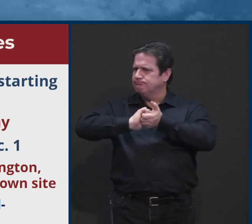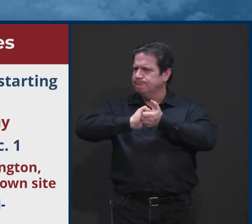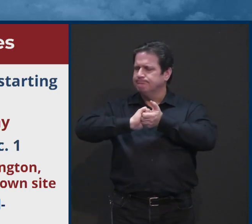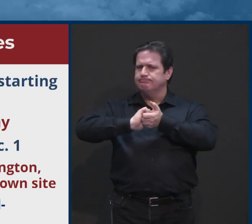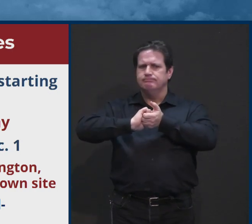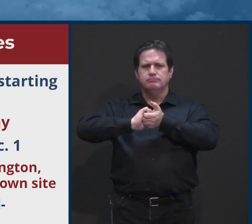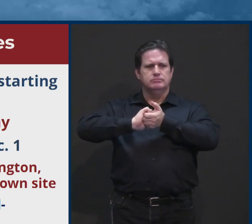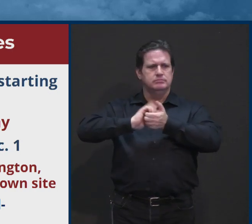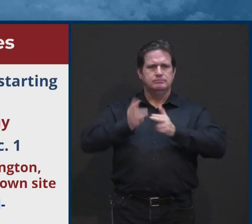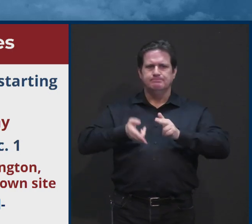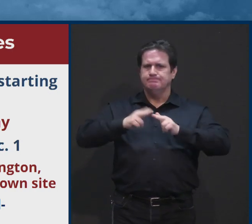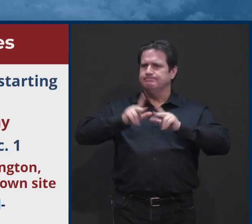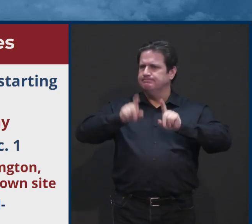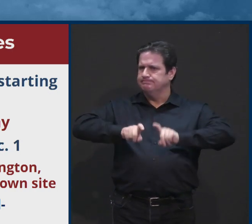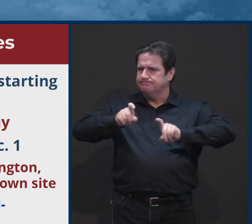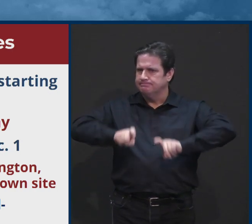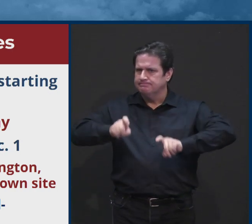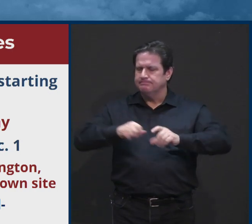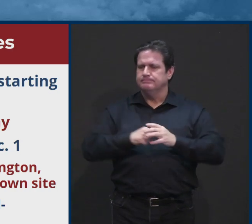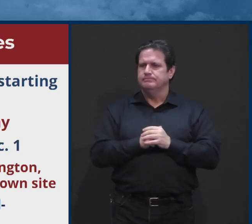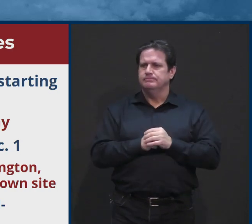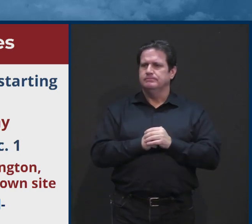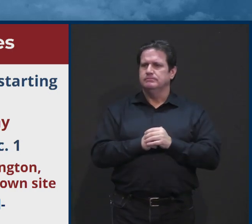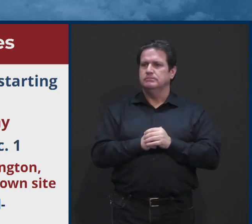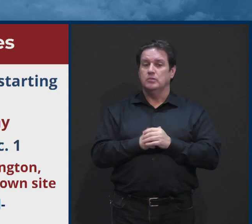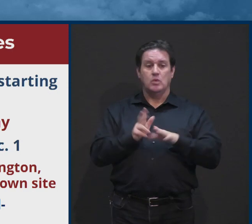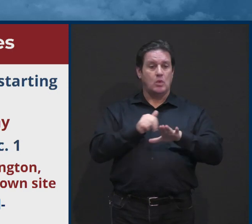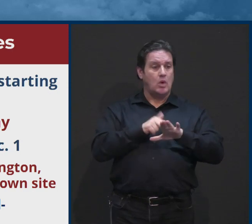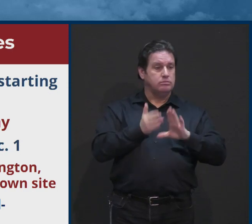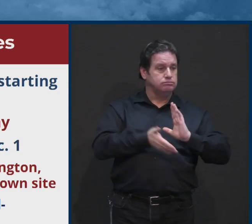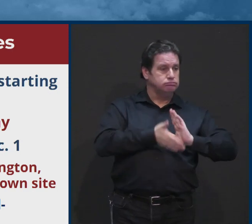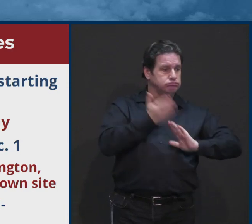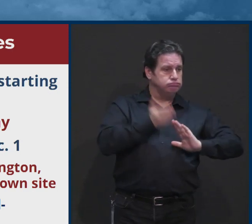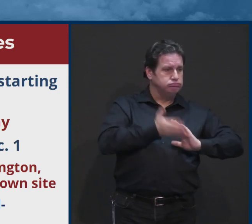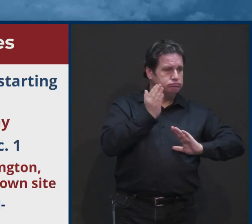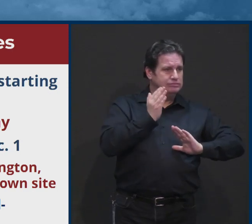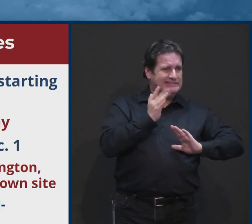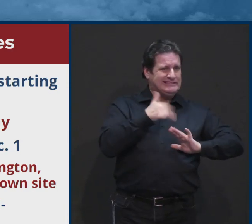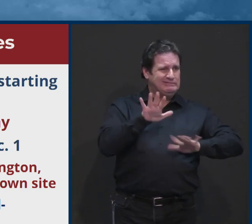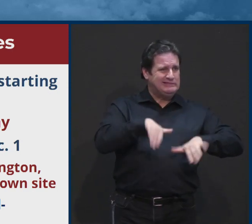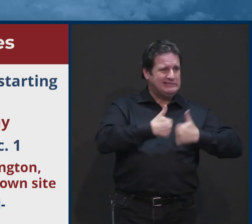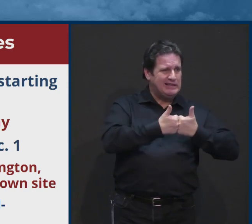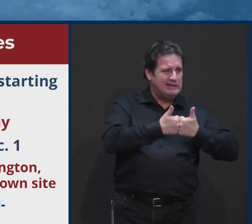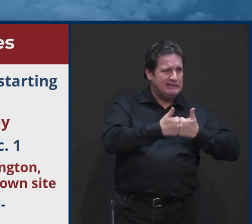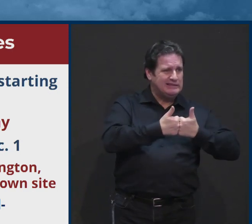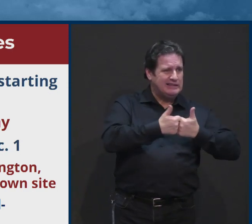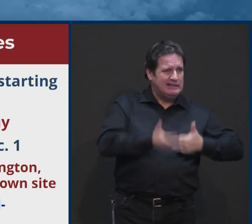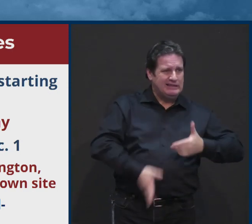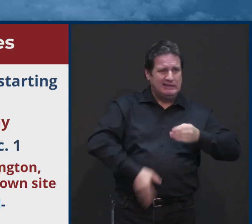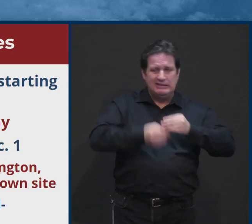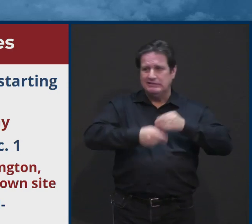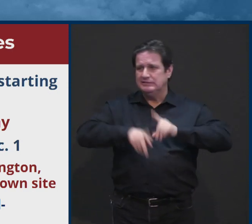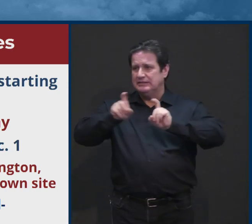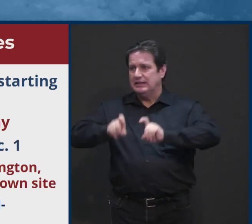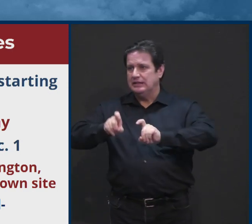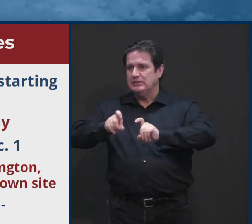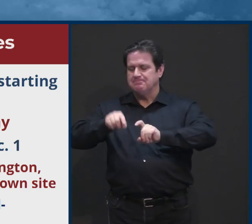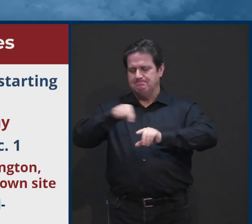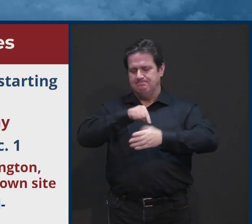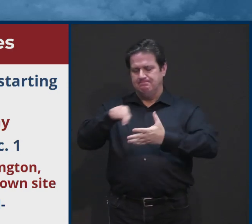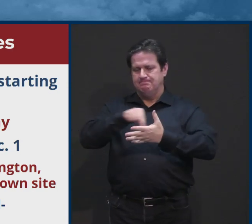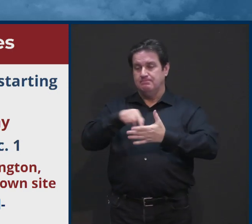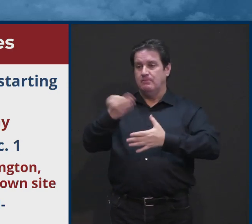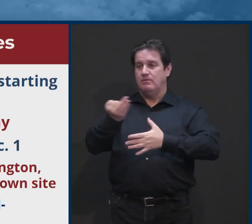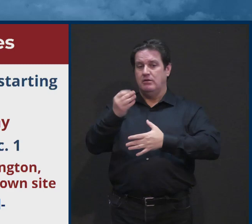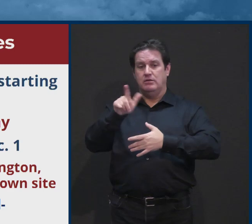all the increase in testing has made their normal operations a bit more challenging. So as of this Friday,